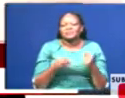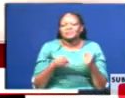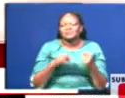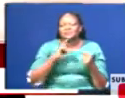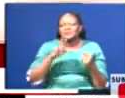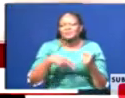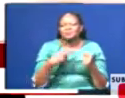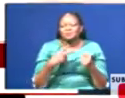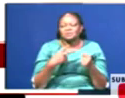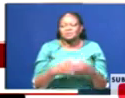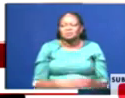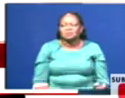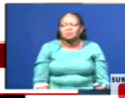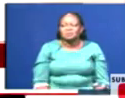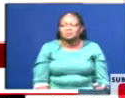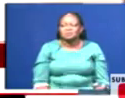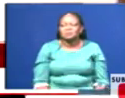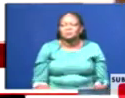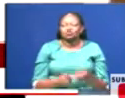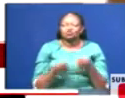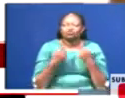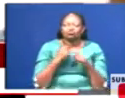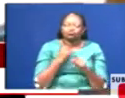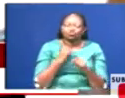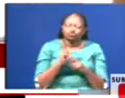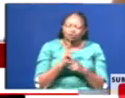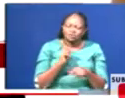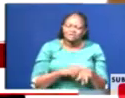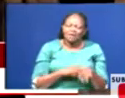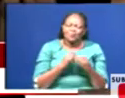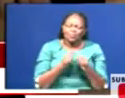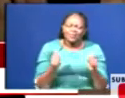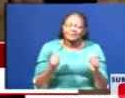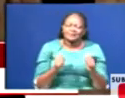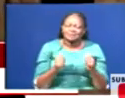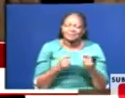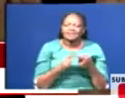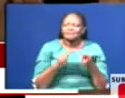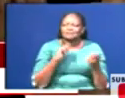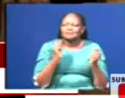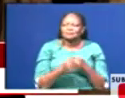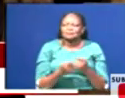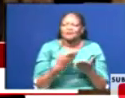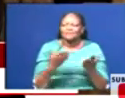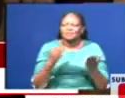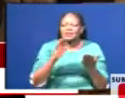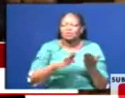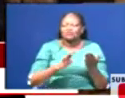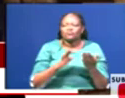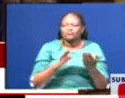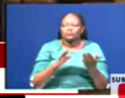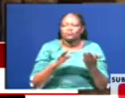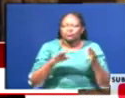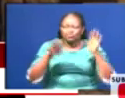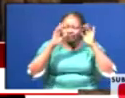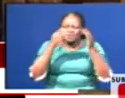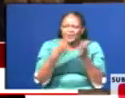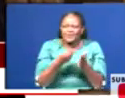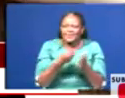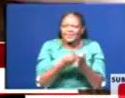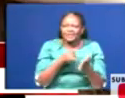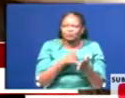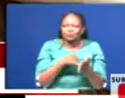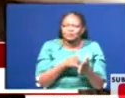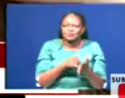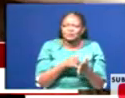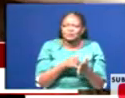already. He tries to make the most of what he has by converting every aspect of the rabbit into cash, including the